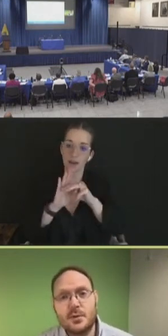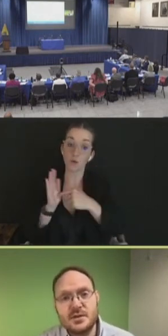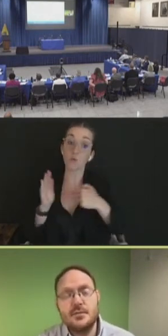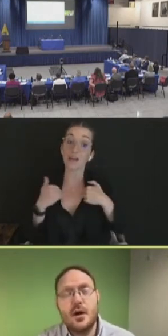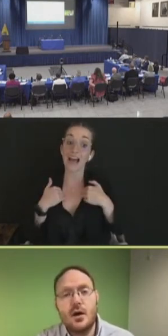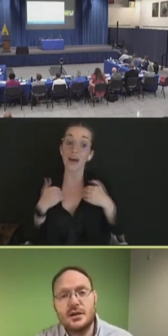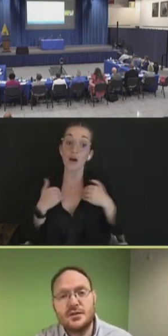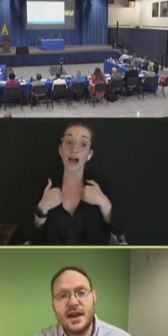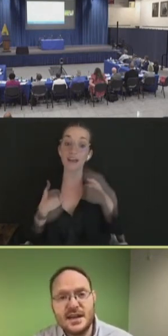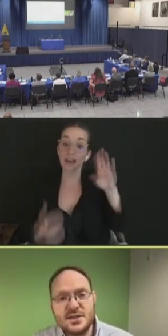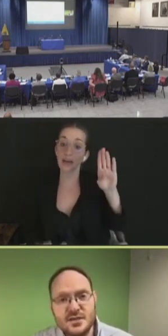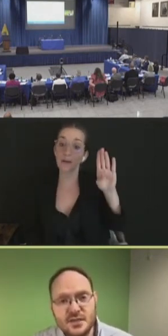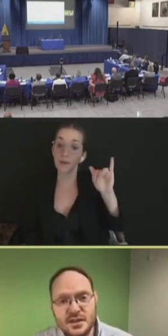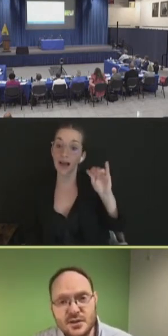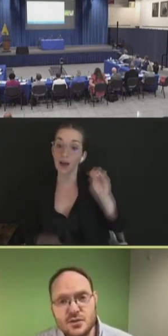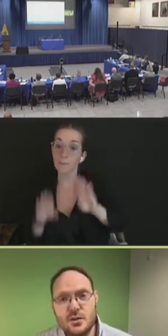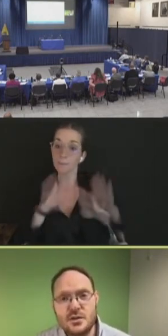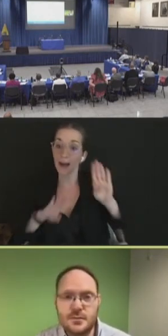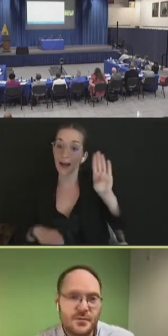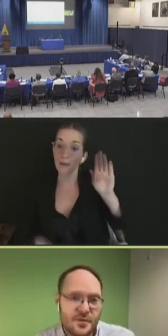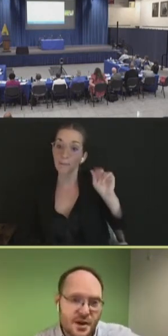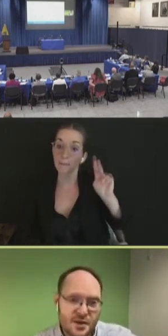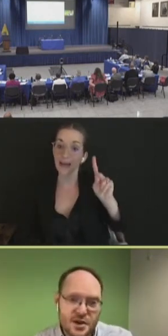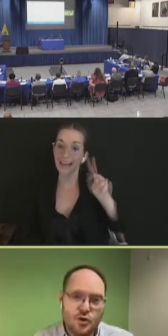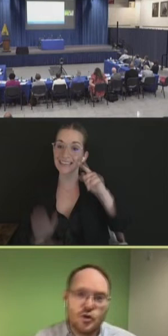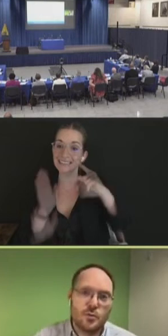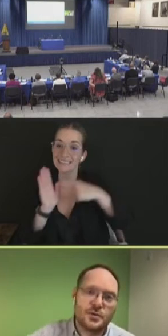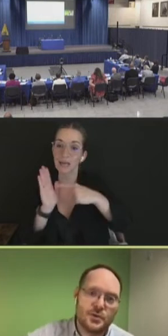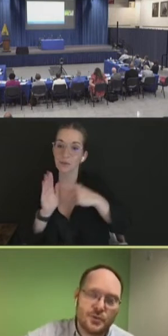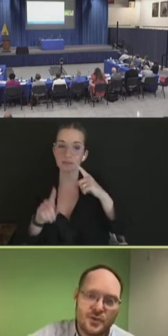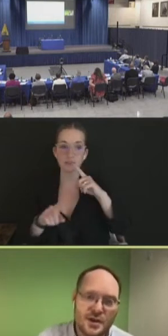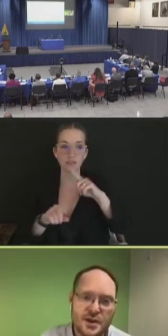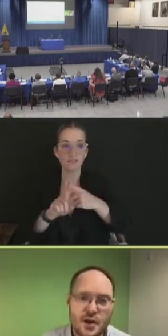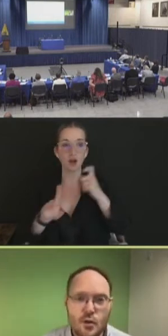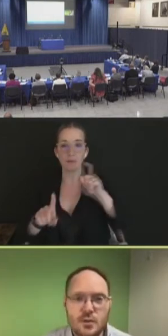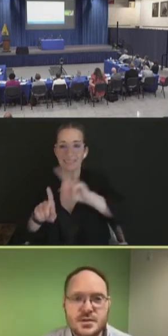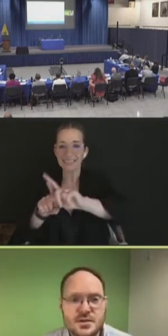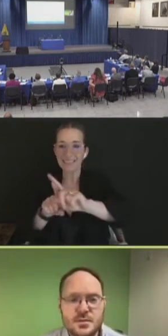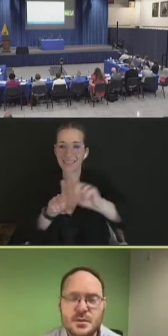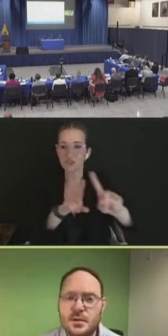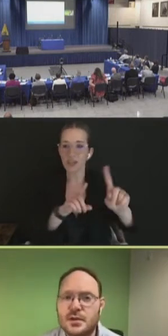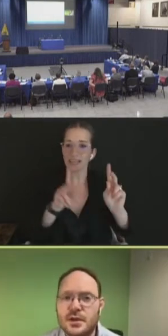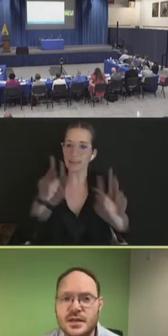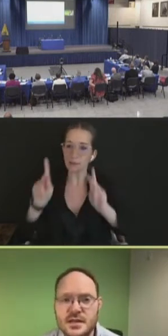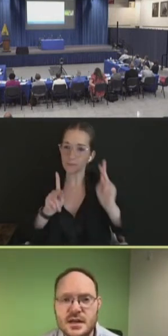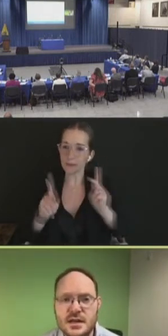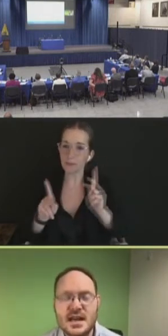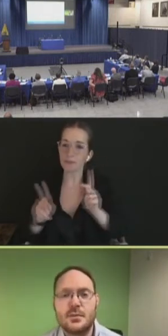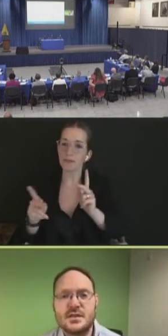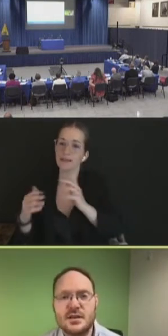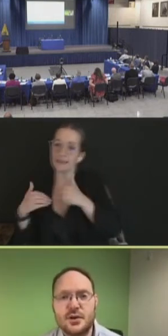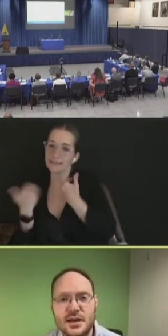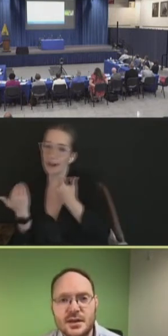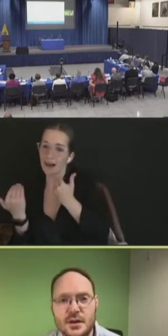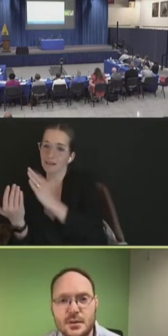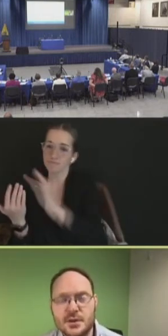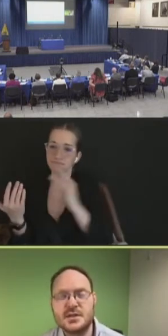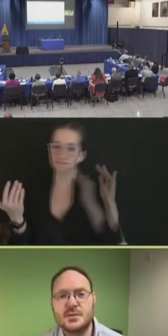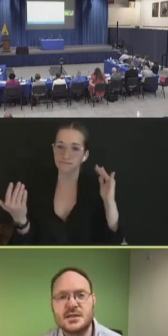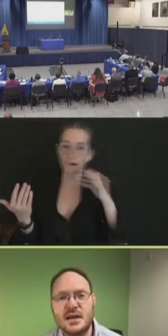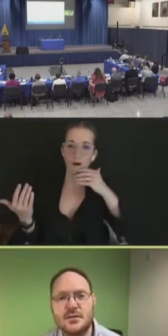have samples from all different ages of individuals, from very, very young up to very, very old. So some people samples have donated, and